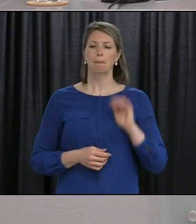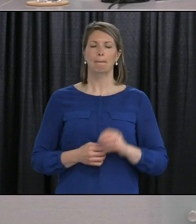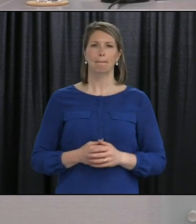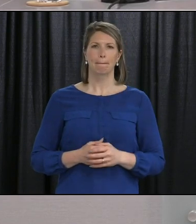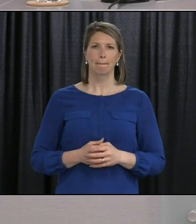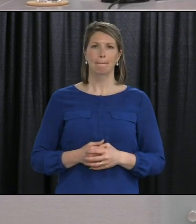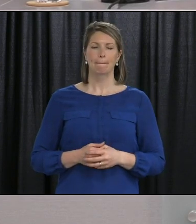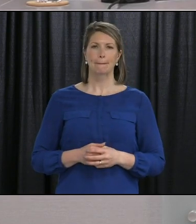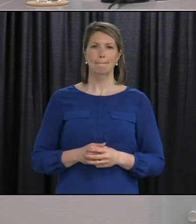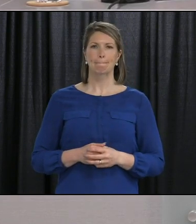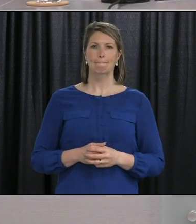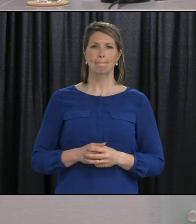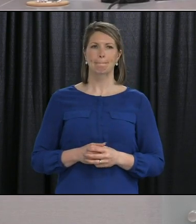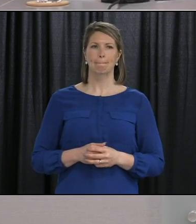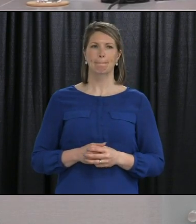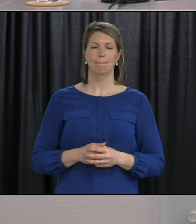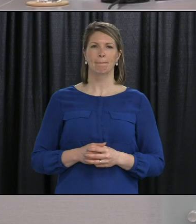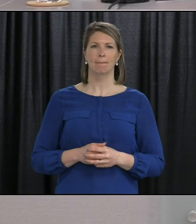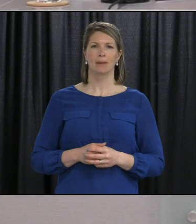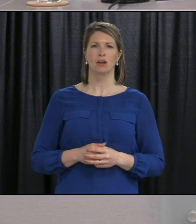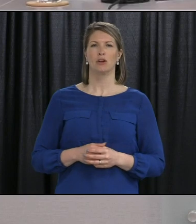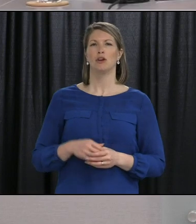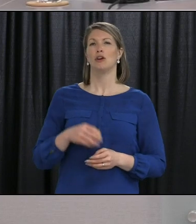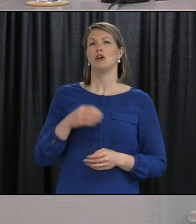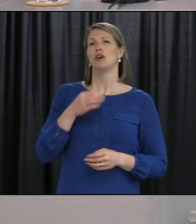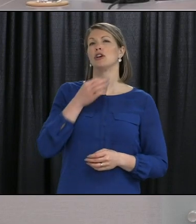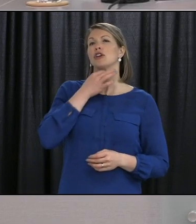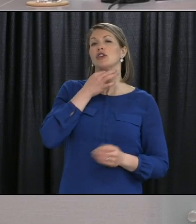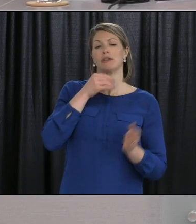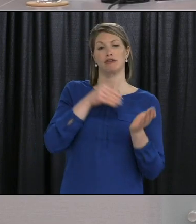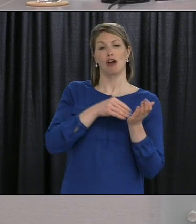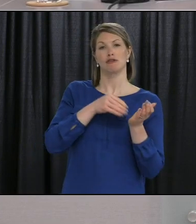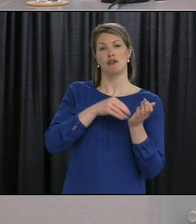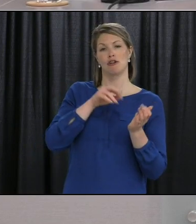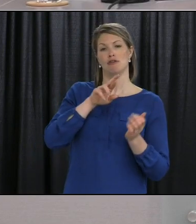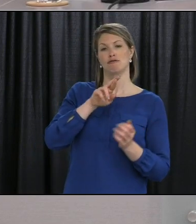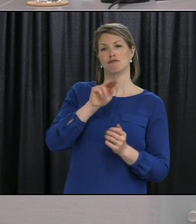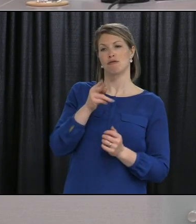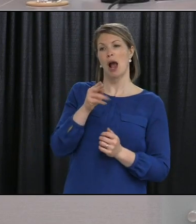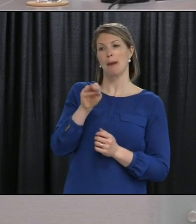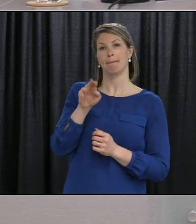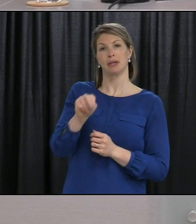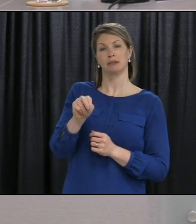When can we expect Dr. Raman to be joining the panel again?